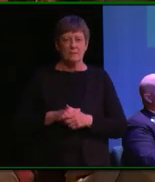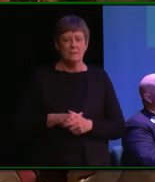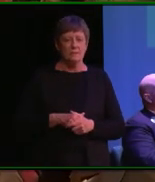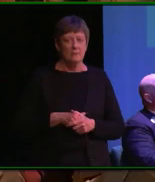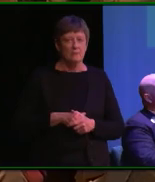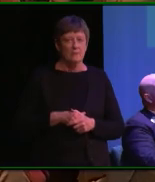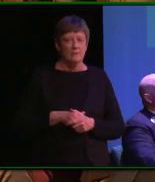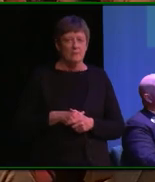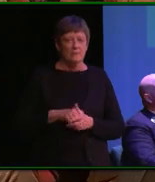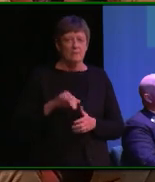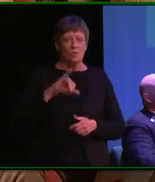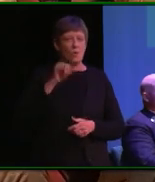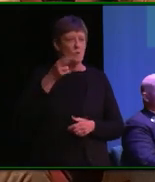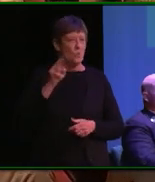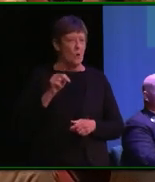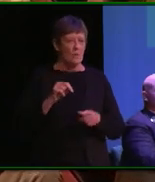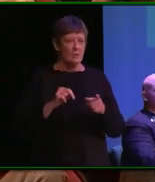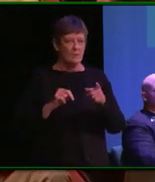Nam Farag,